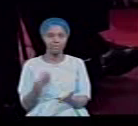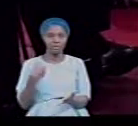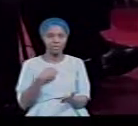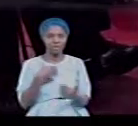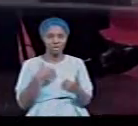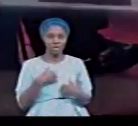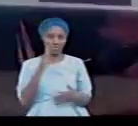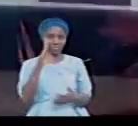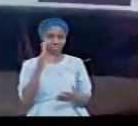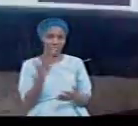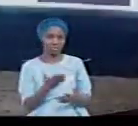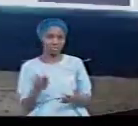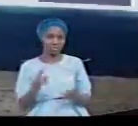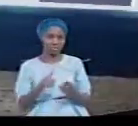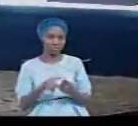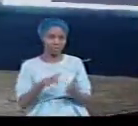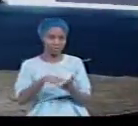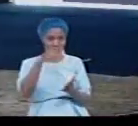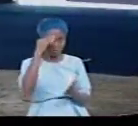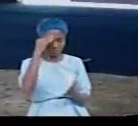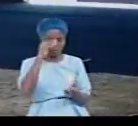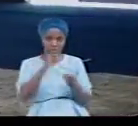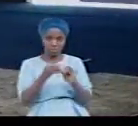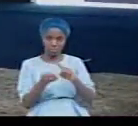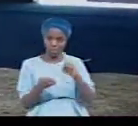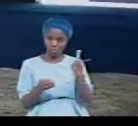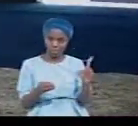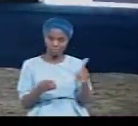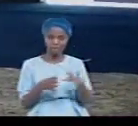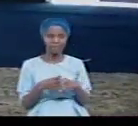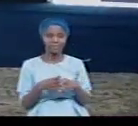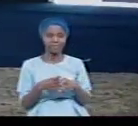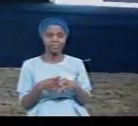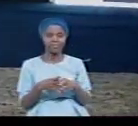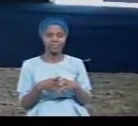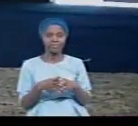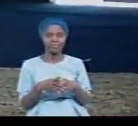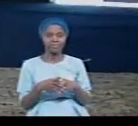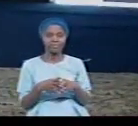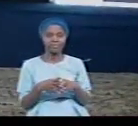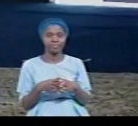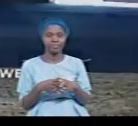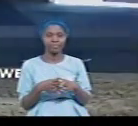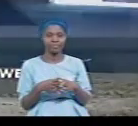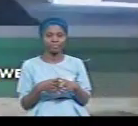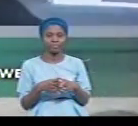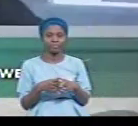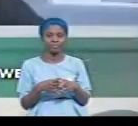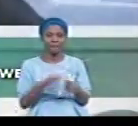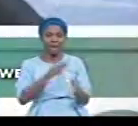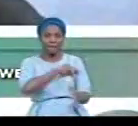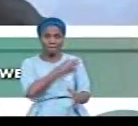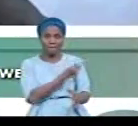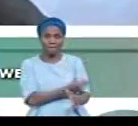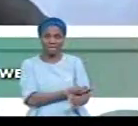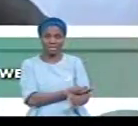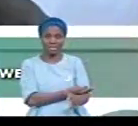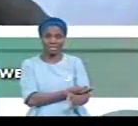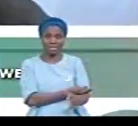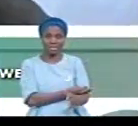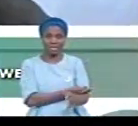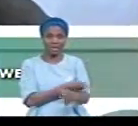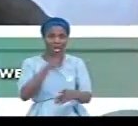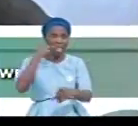Number one, we're looking at mighty prophets with